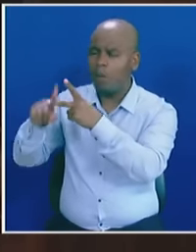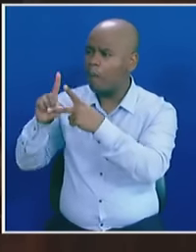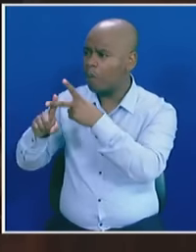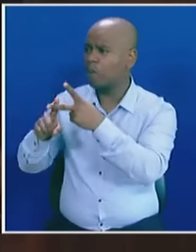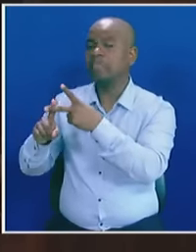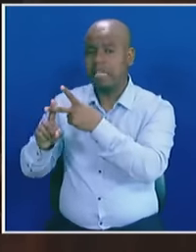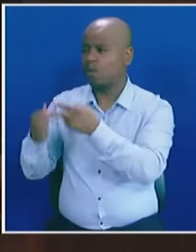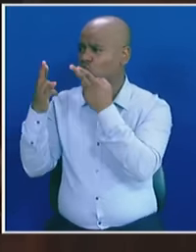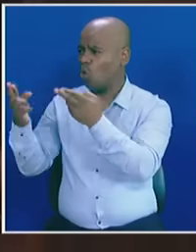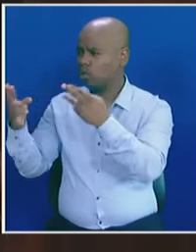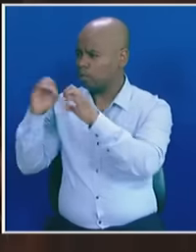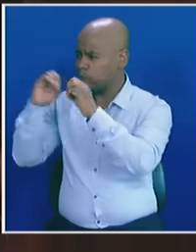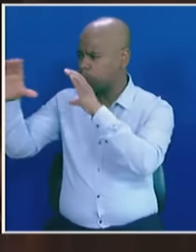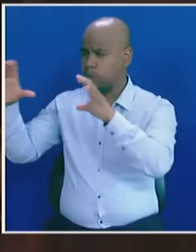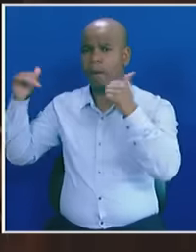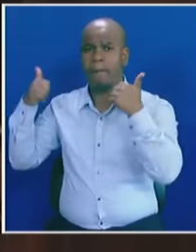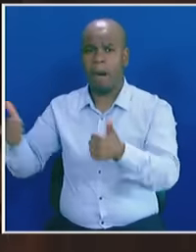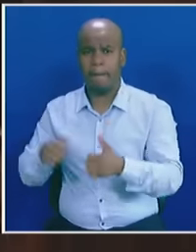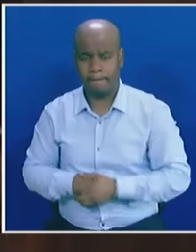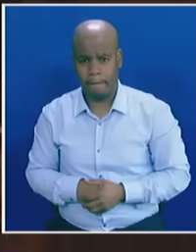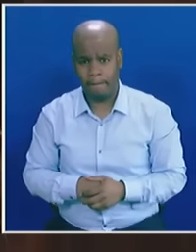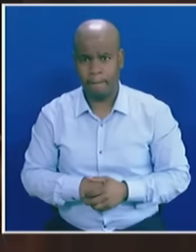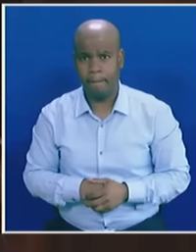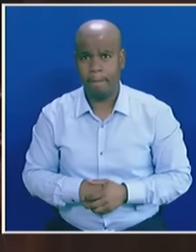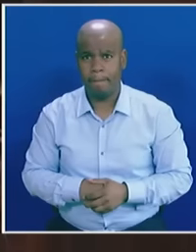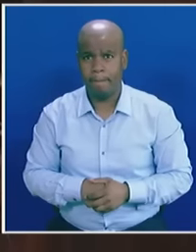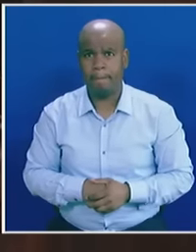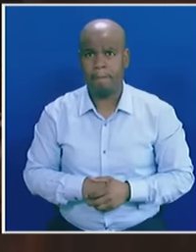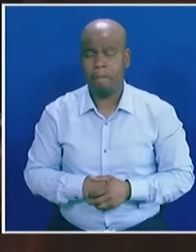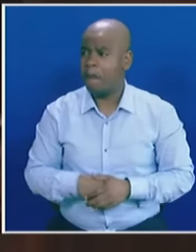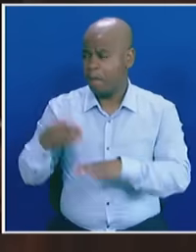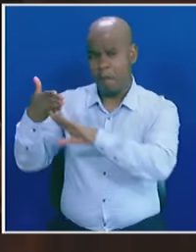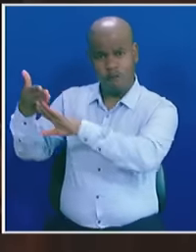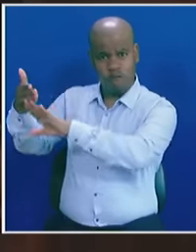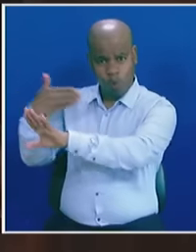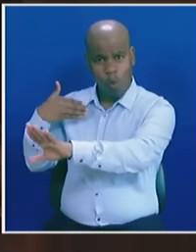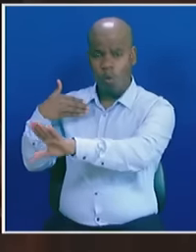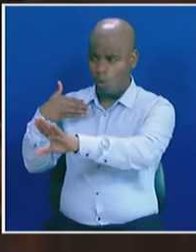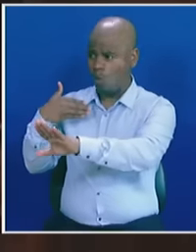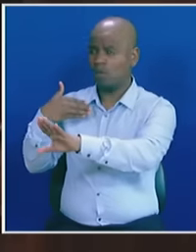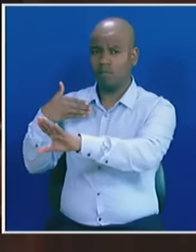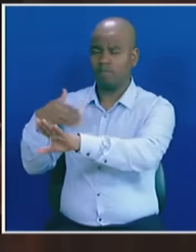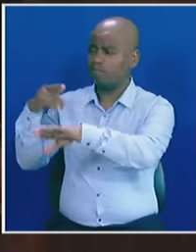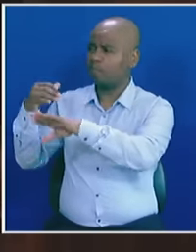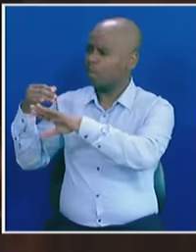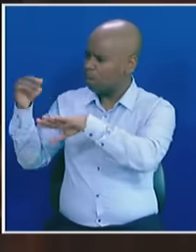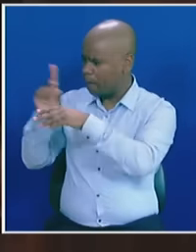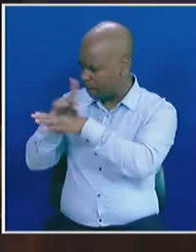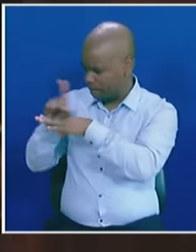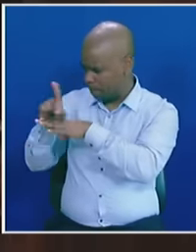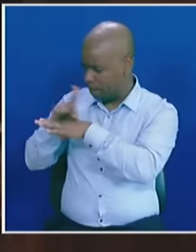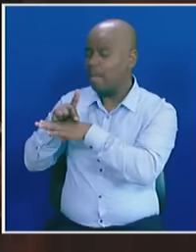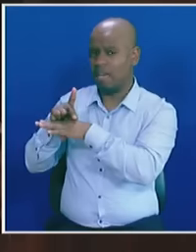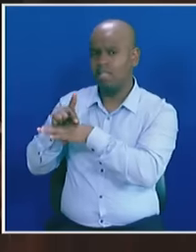equipped intelligence services that must know long before the bubble bursts that some